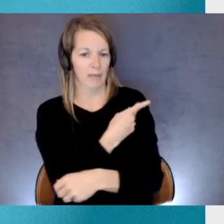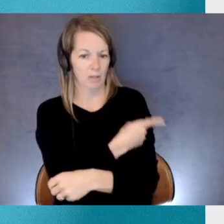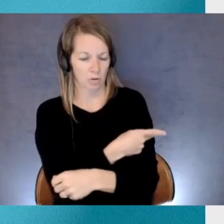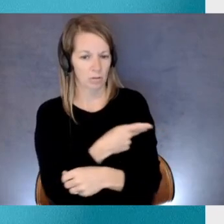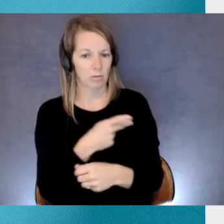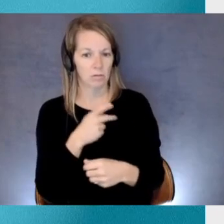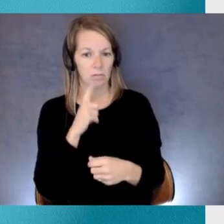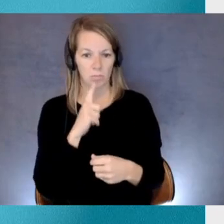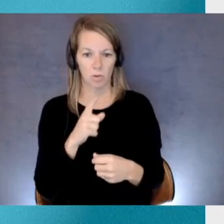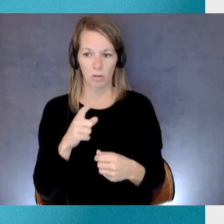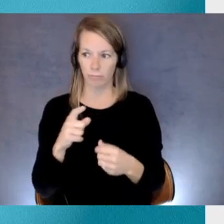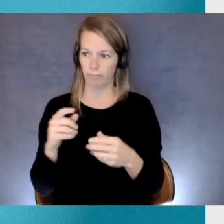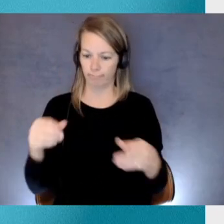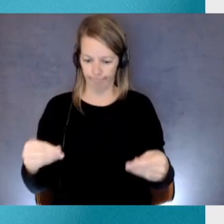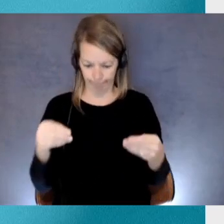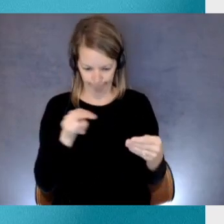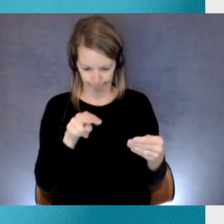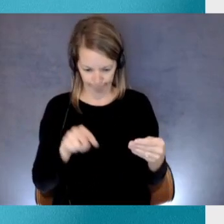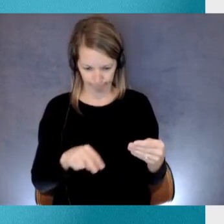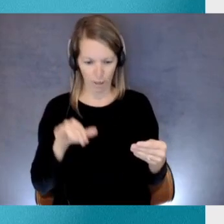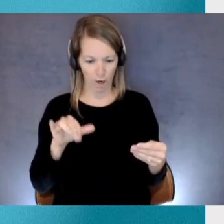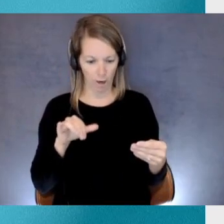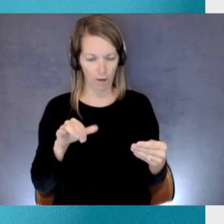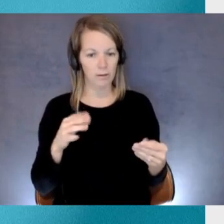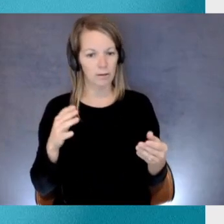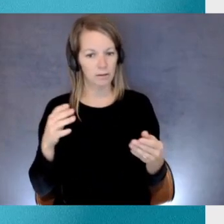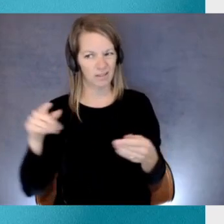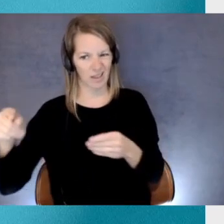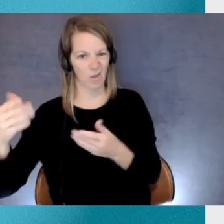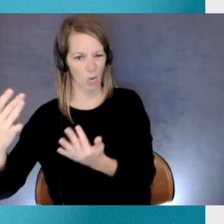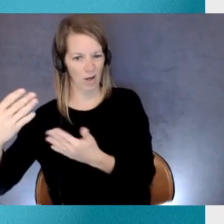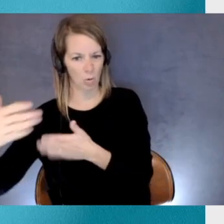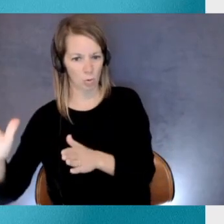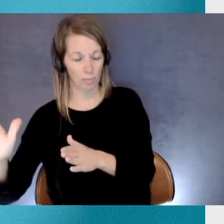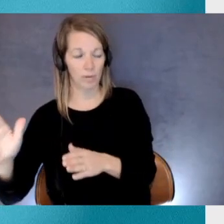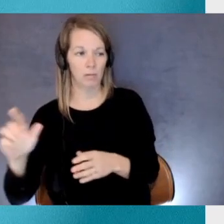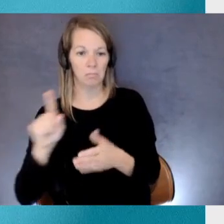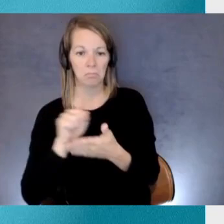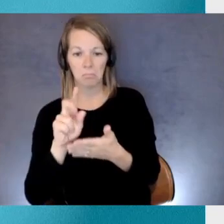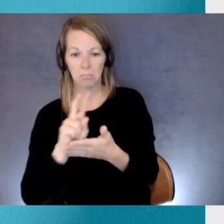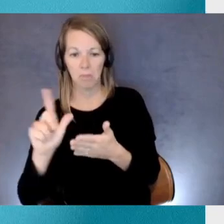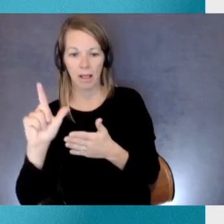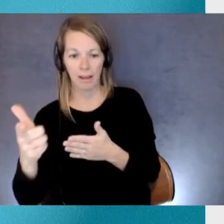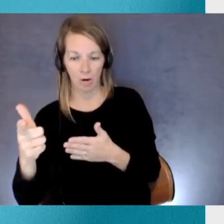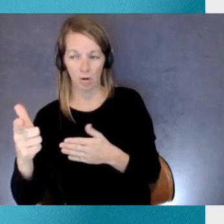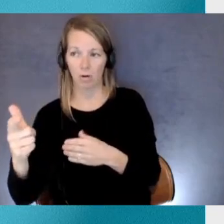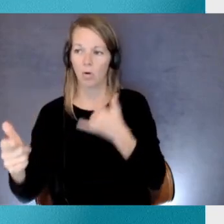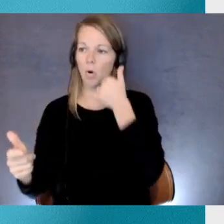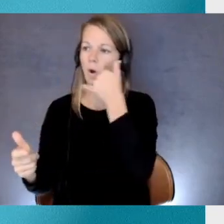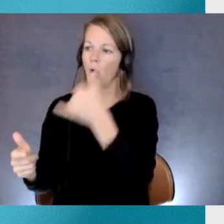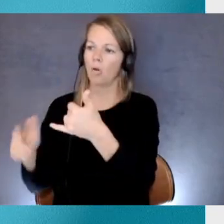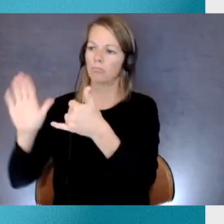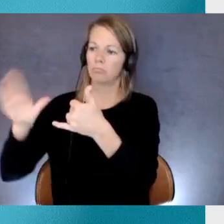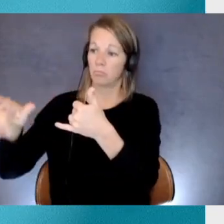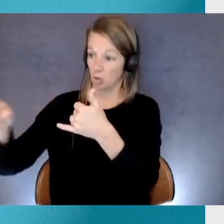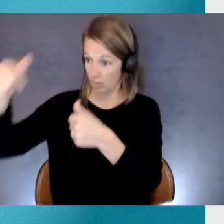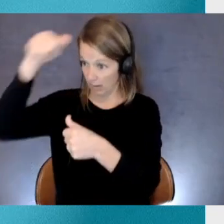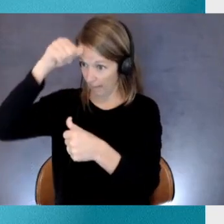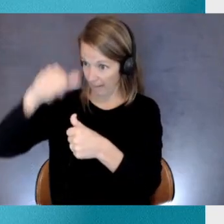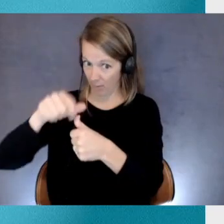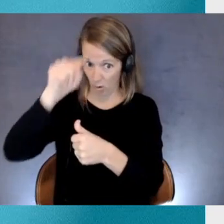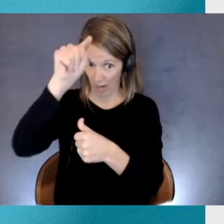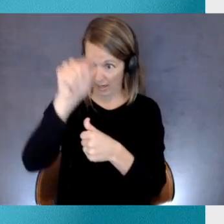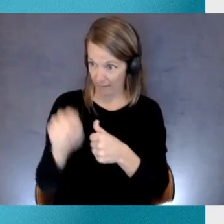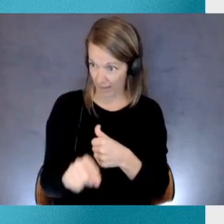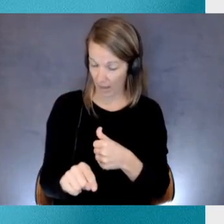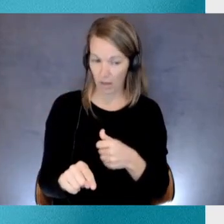little cards that had this comic printed out in the waiting room. And then a few weeks later, they were called to ask if they remembered any of that.